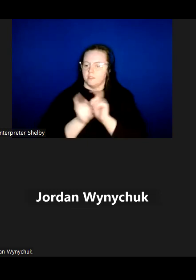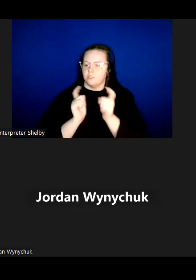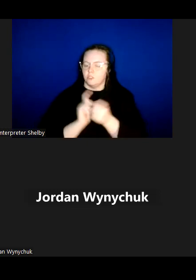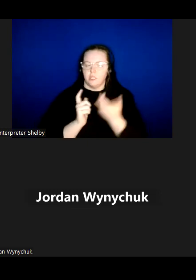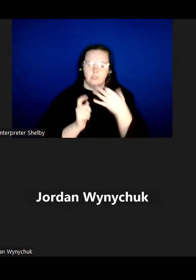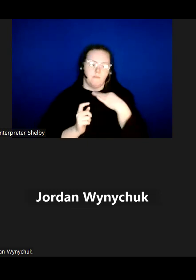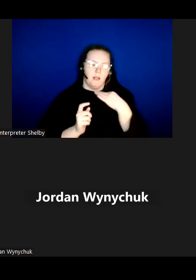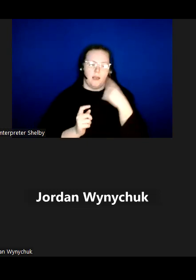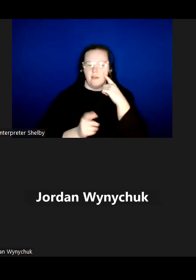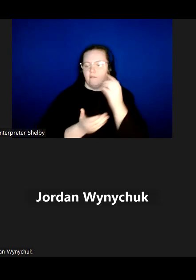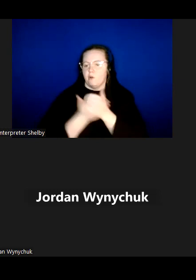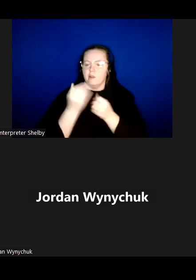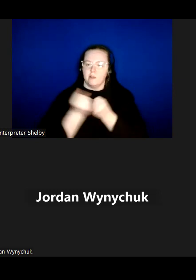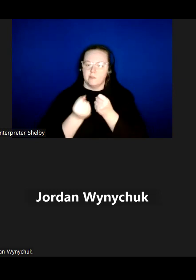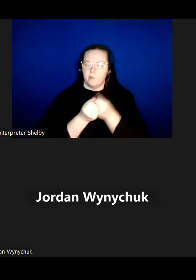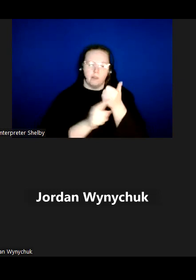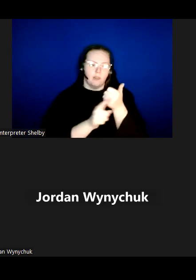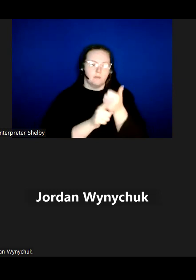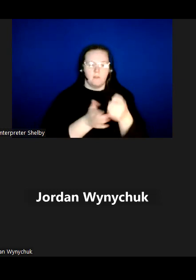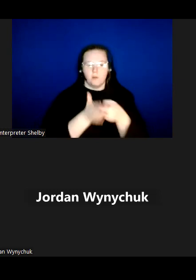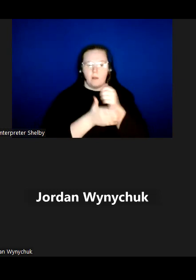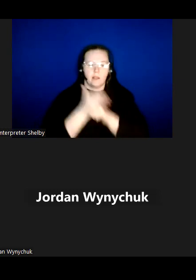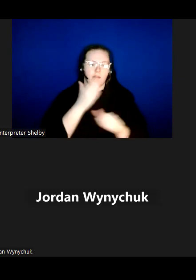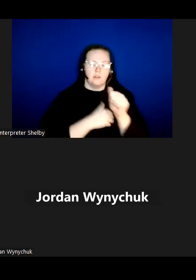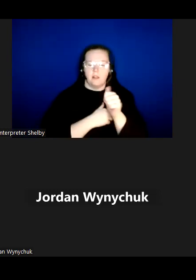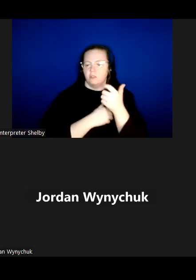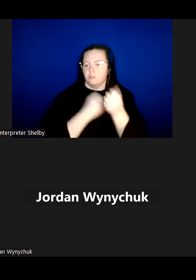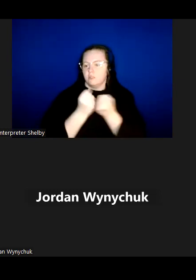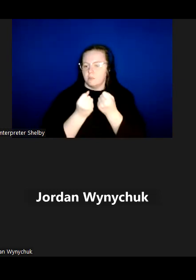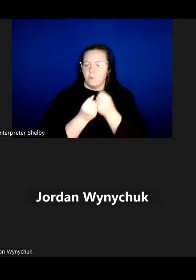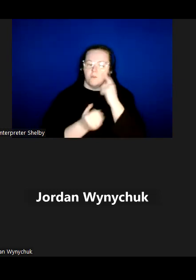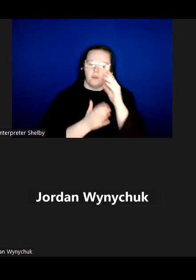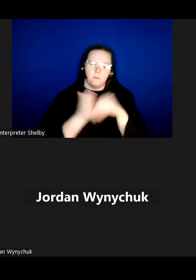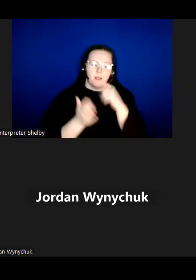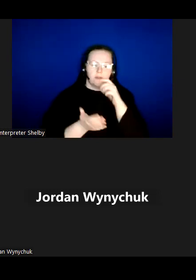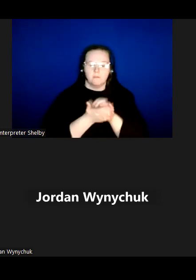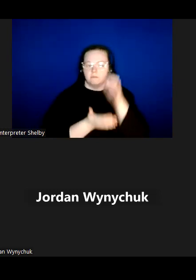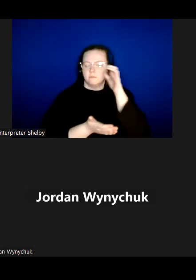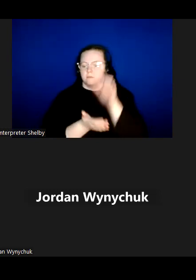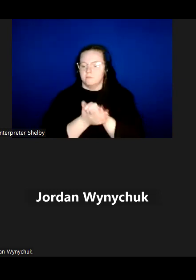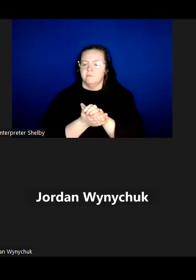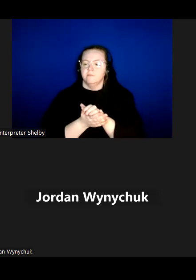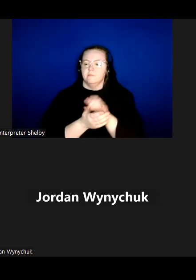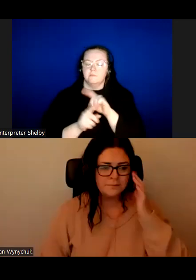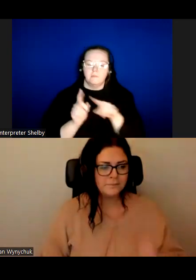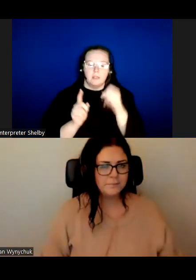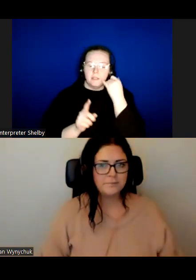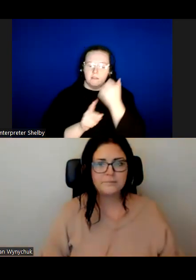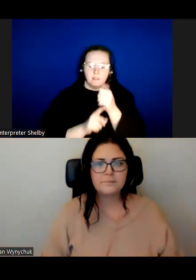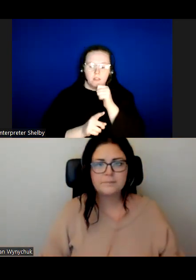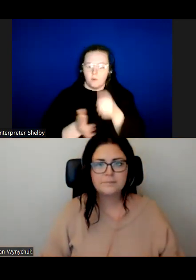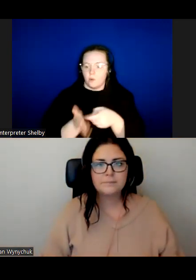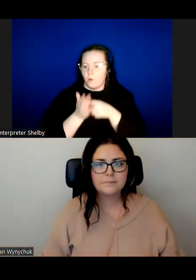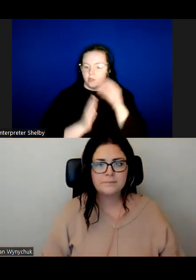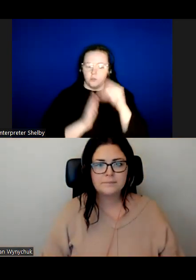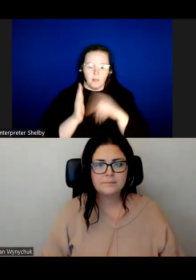income support, they were mandated by legislation to apply for child support and or spousal support. Of course, they're no longer mandated to apply for child support, but